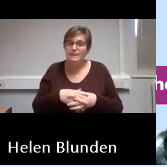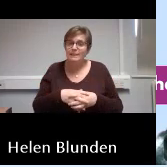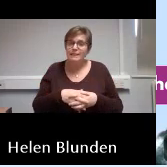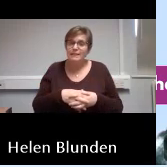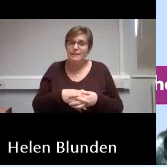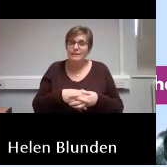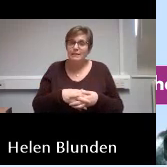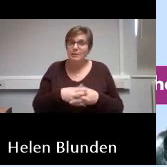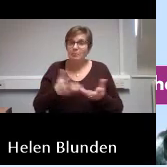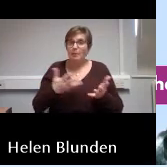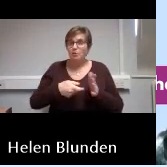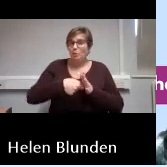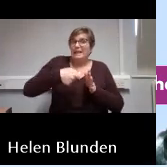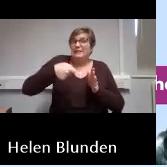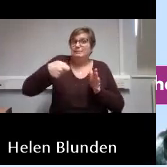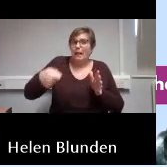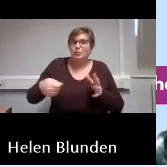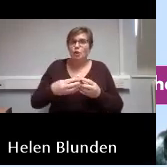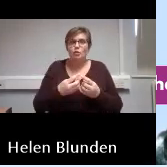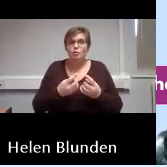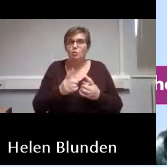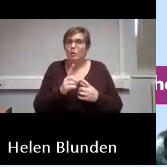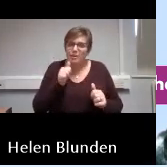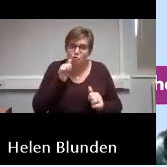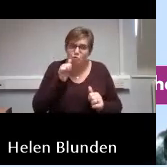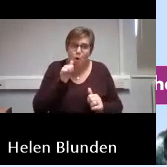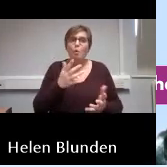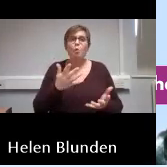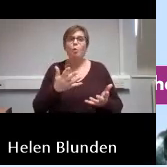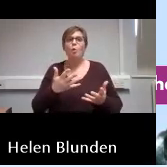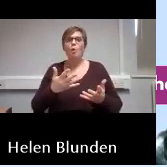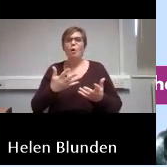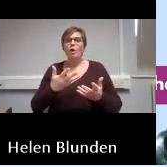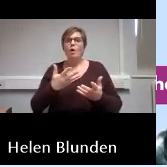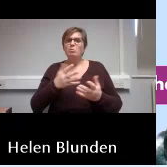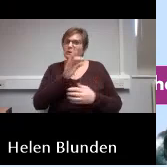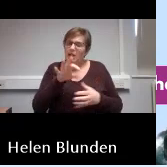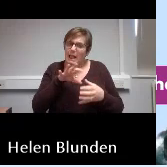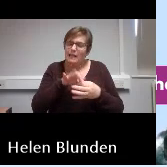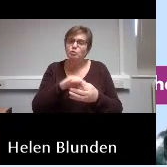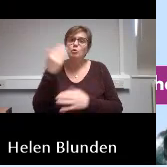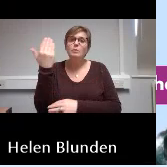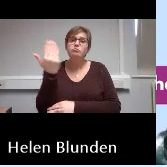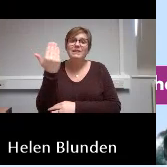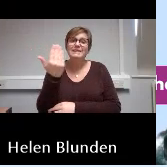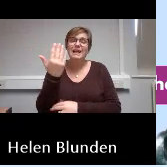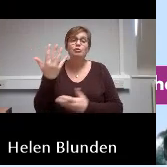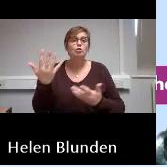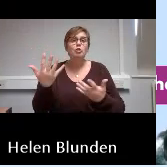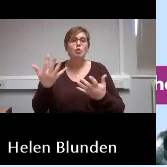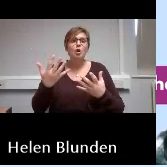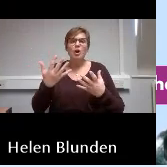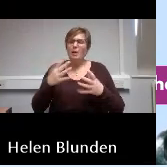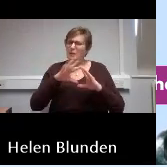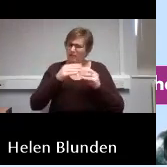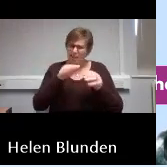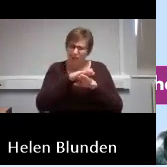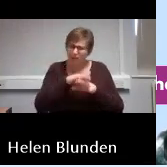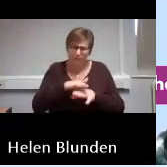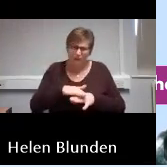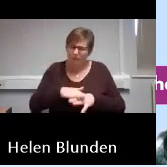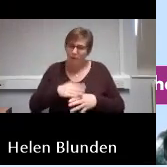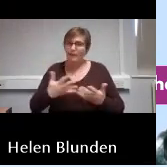Either to expand on one of those or anything about the presentation, all the things that were covered that anybody